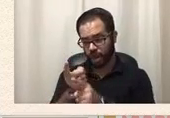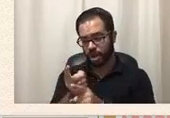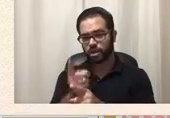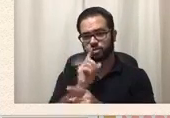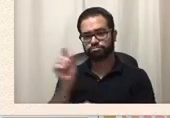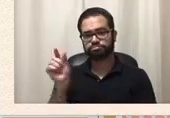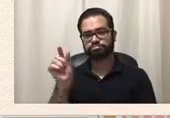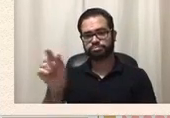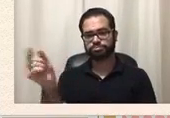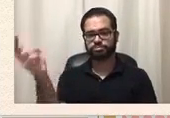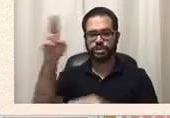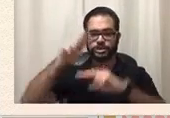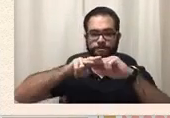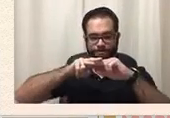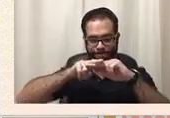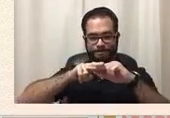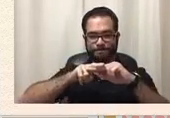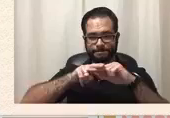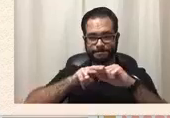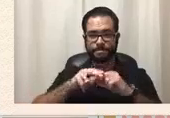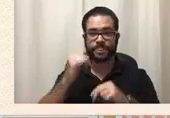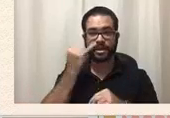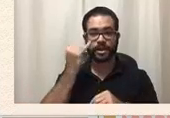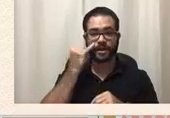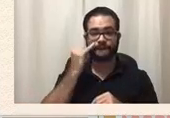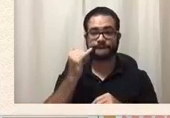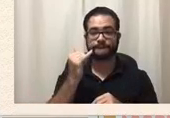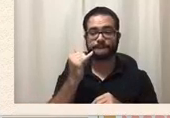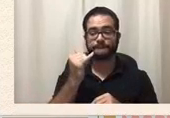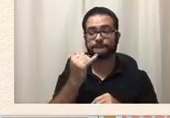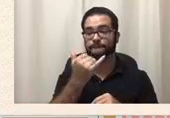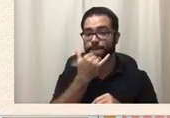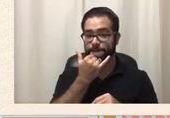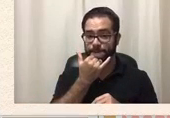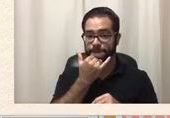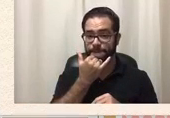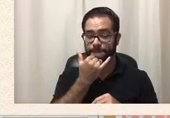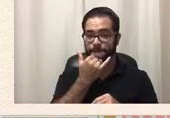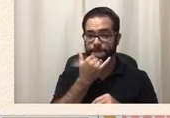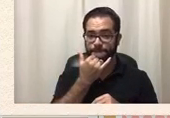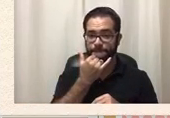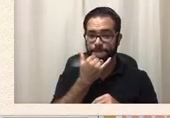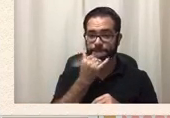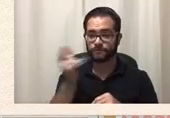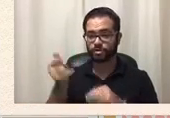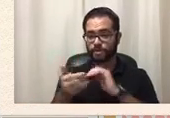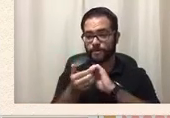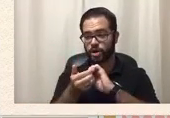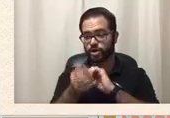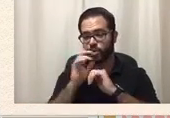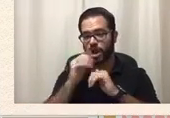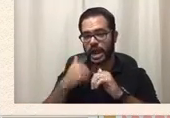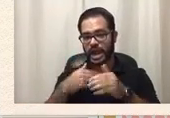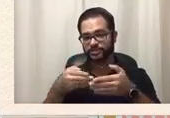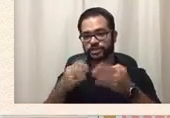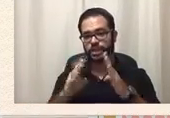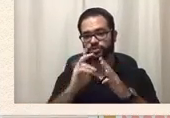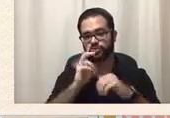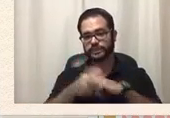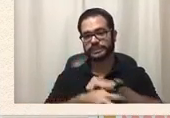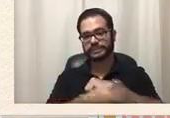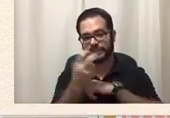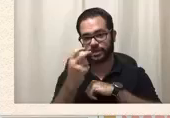If you get the question wrong, your partner will have a chance to steal the block and the